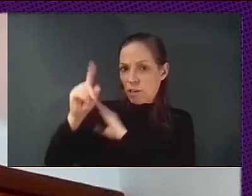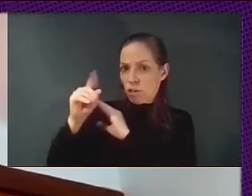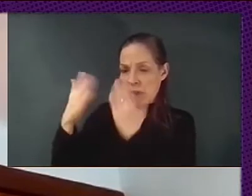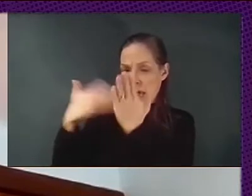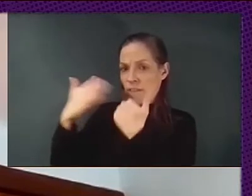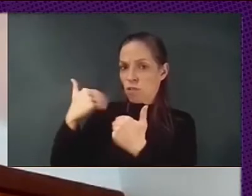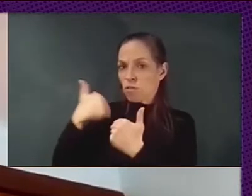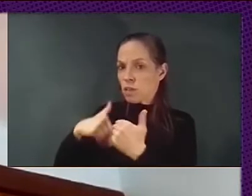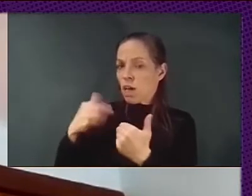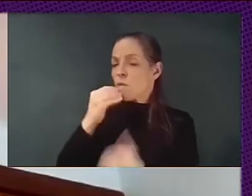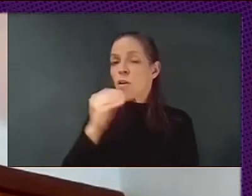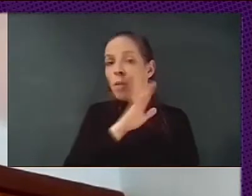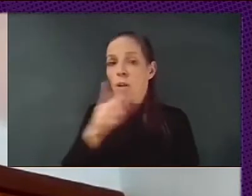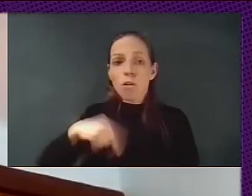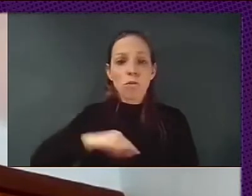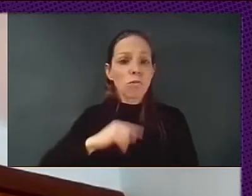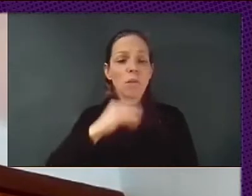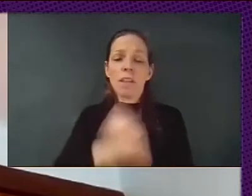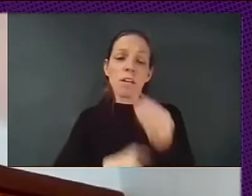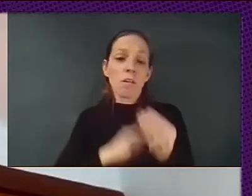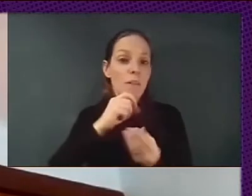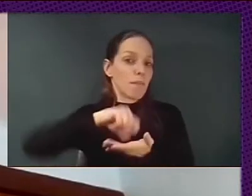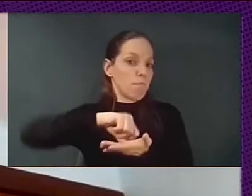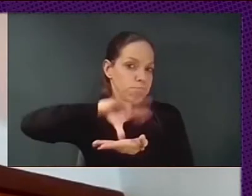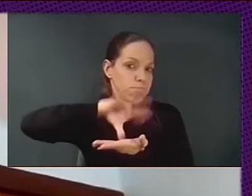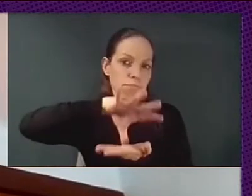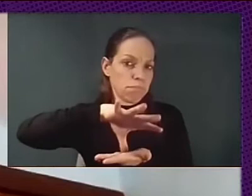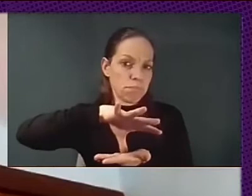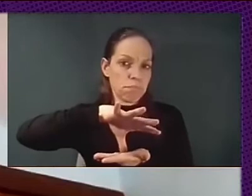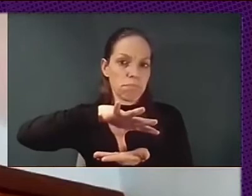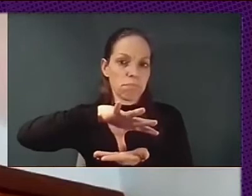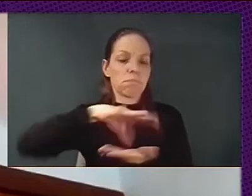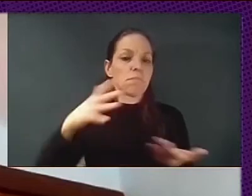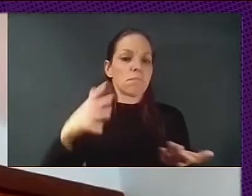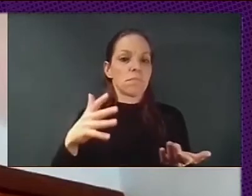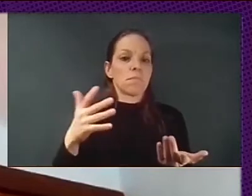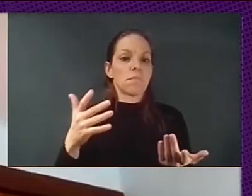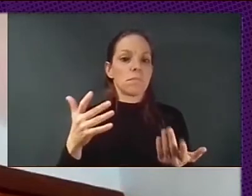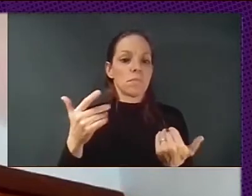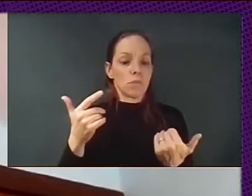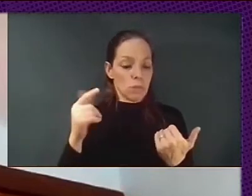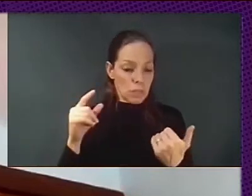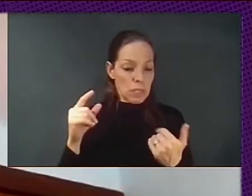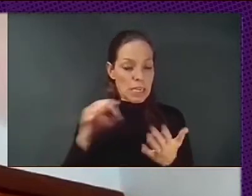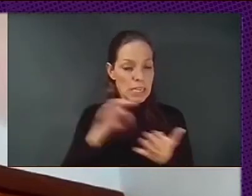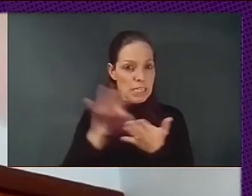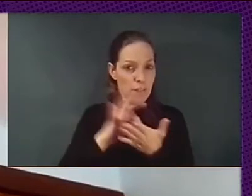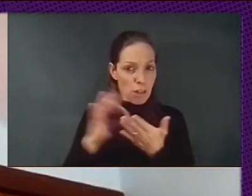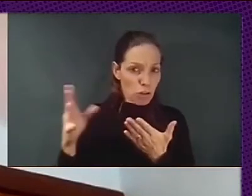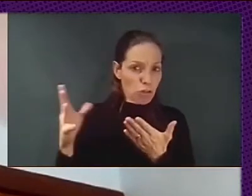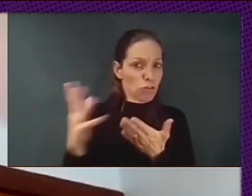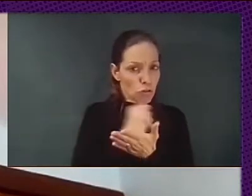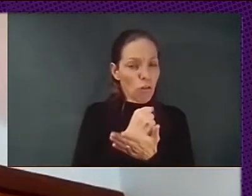decentralized so that anybody, any service can interoperate, and then use a technology like, say, Libre Social,